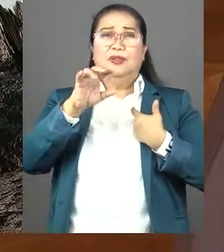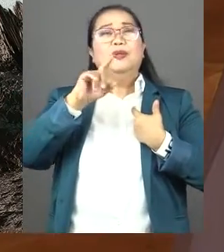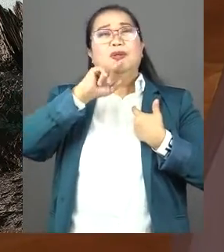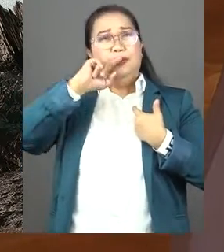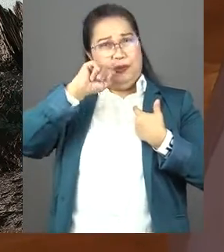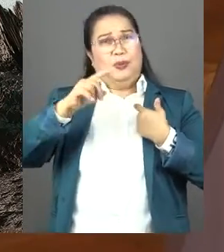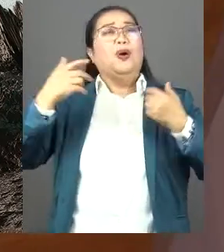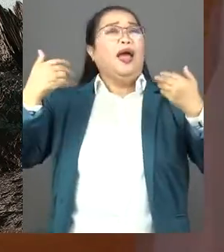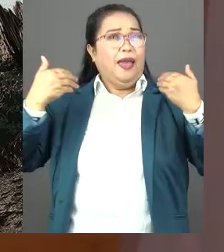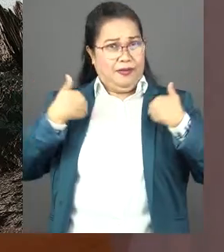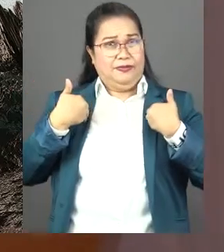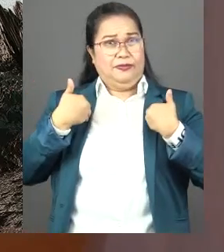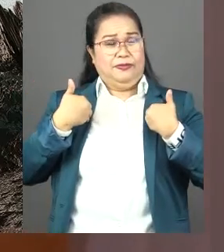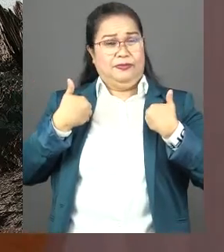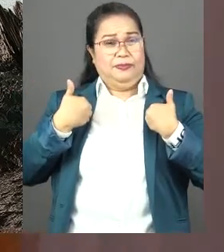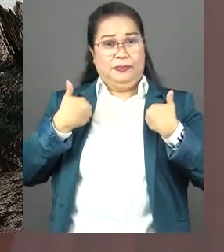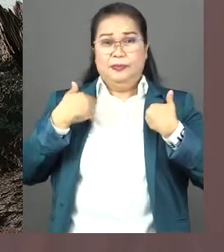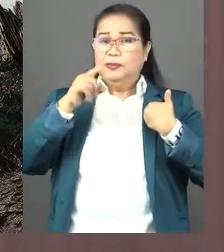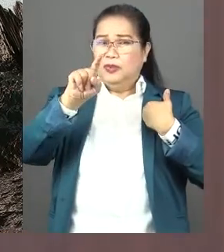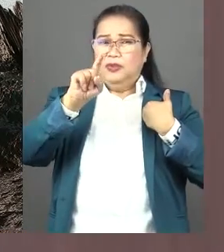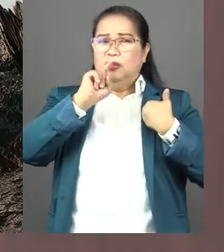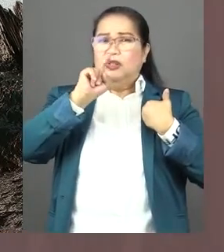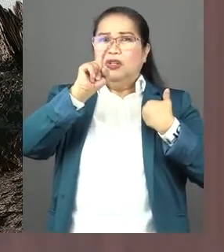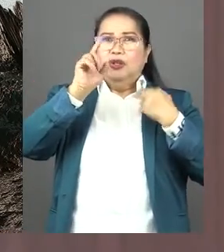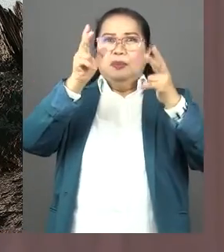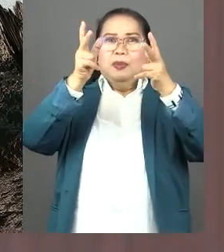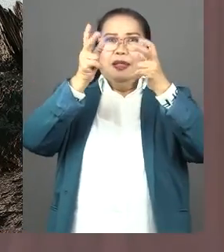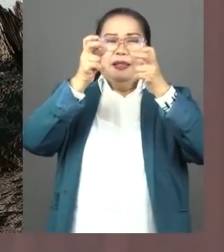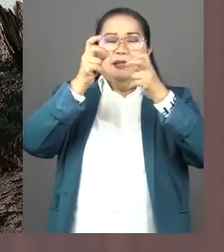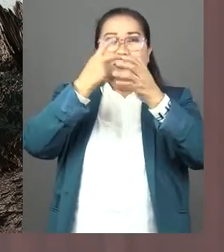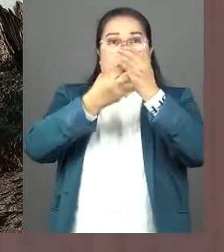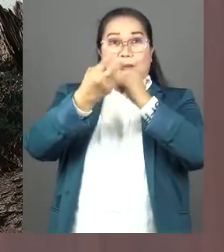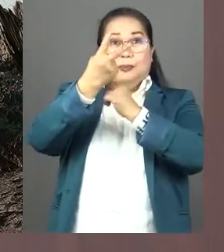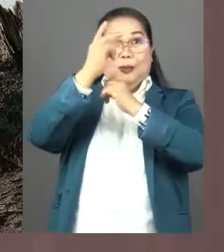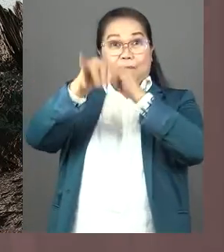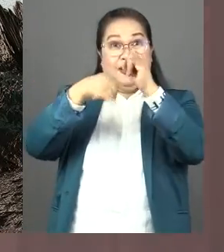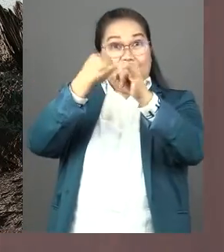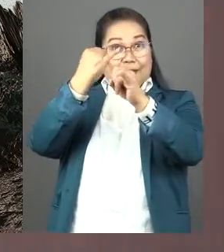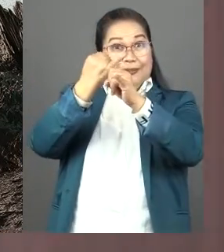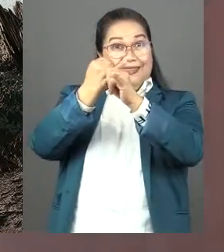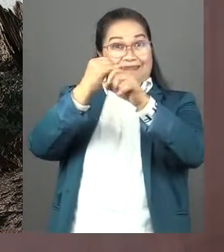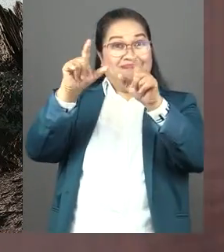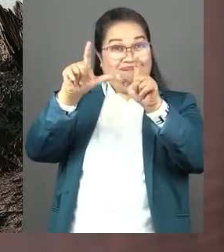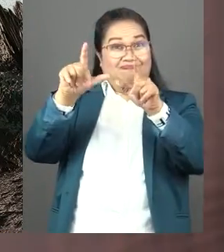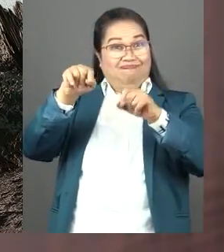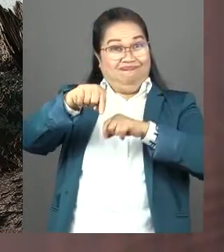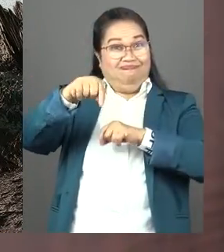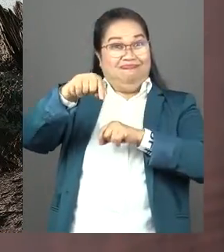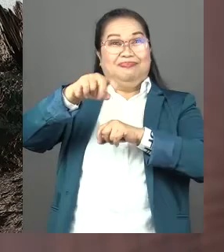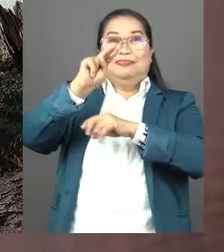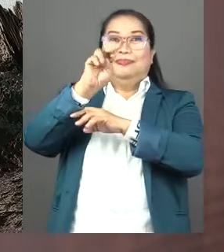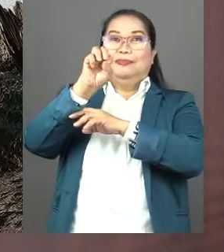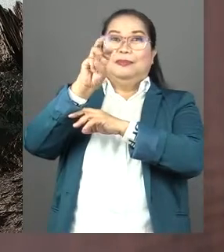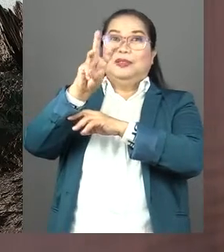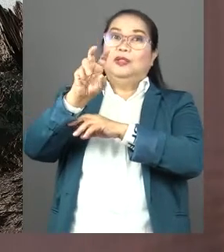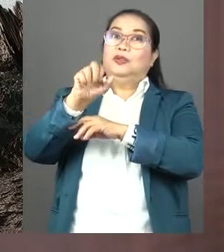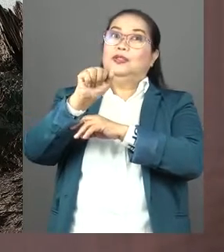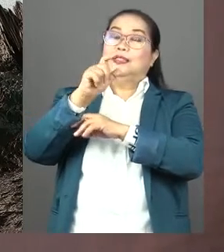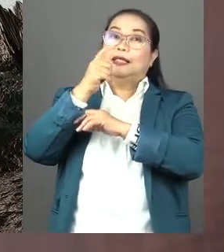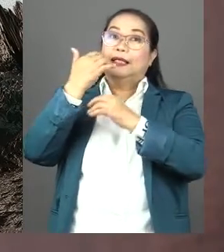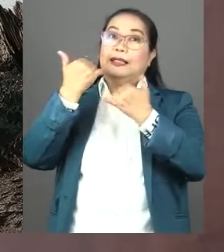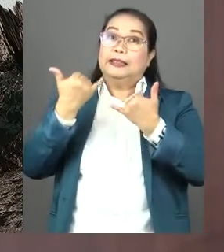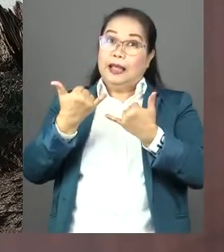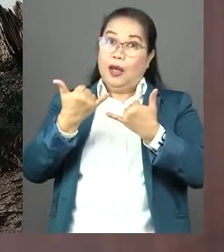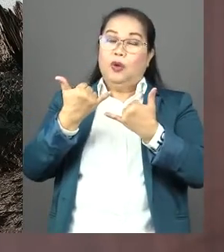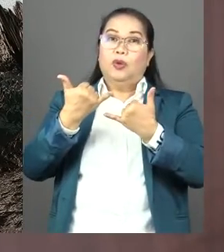Absolutely. I'm sure you have been listening to both international and local news lately, because lately,